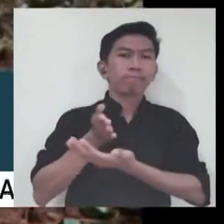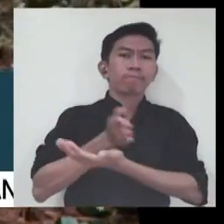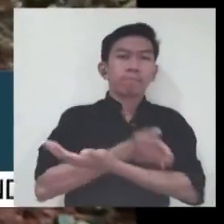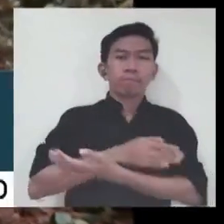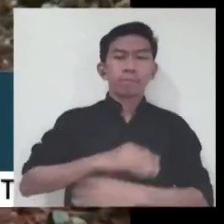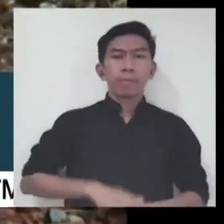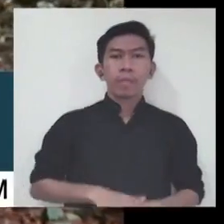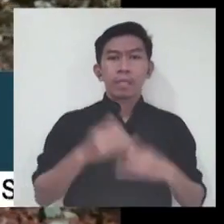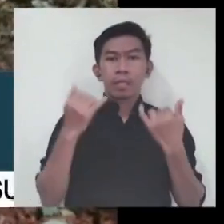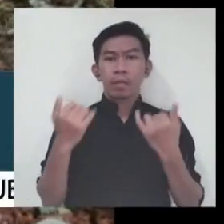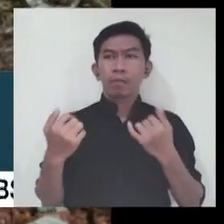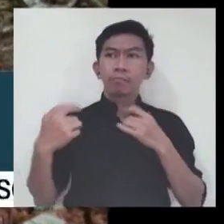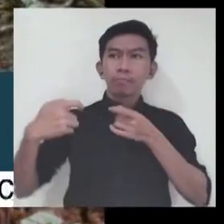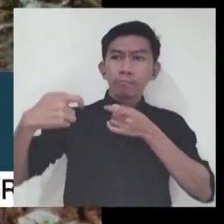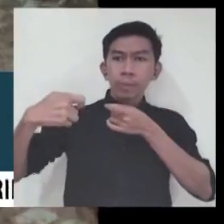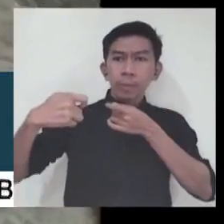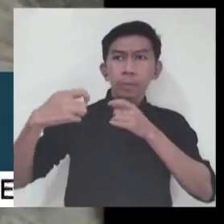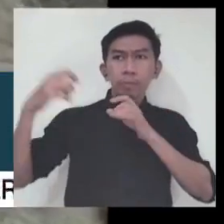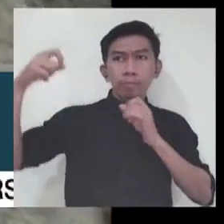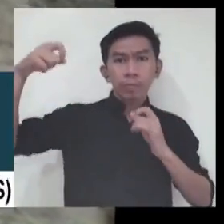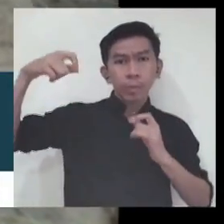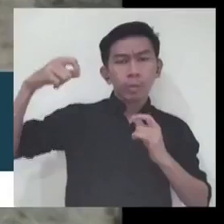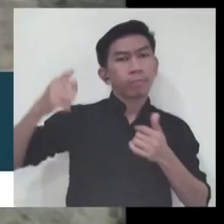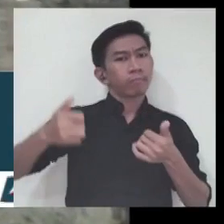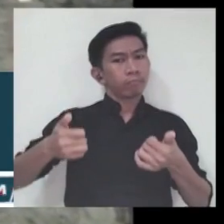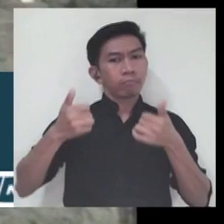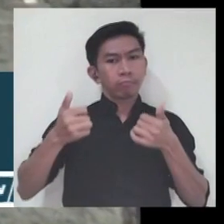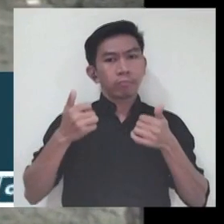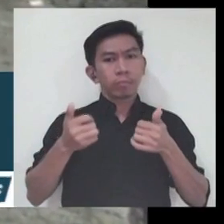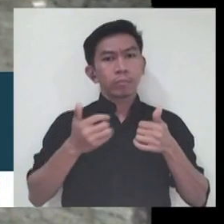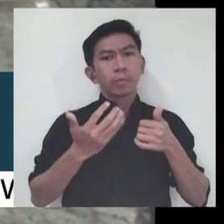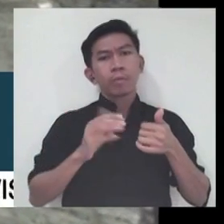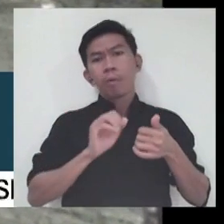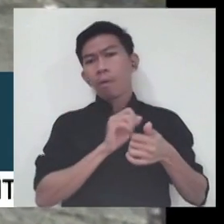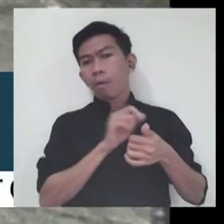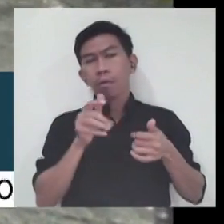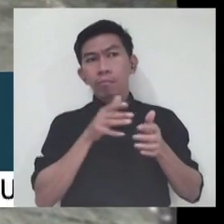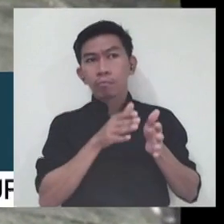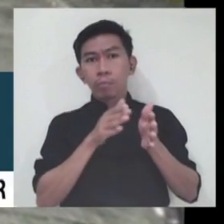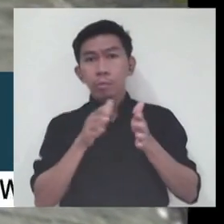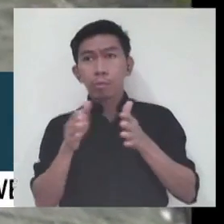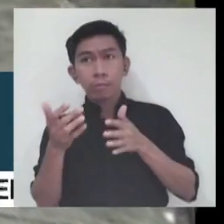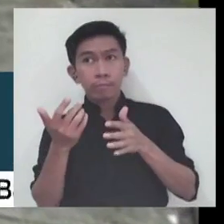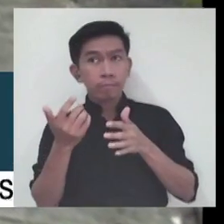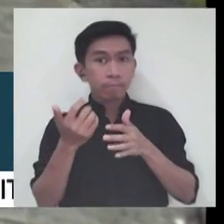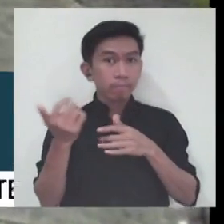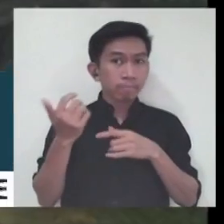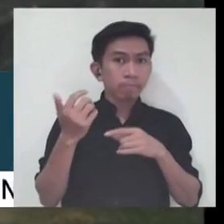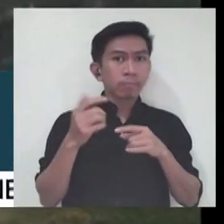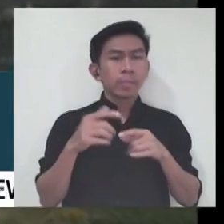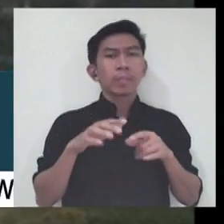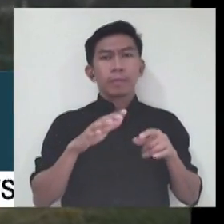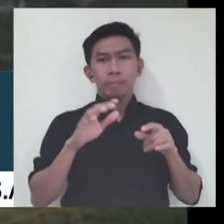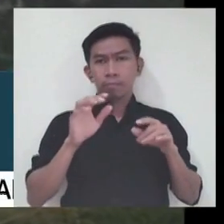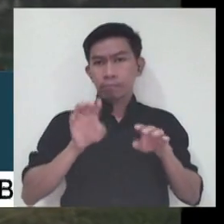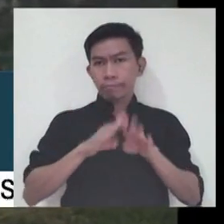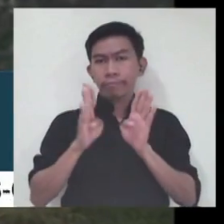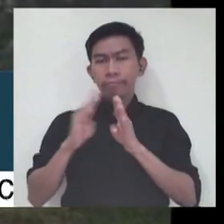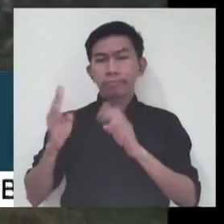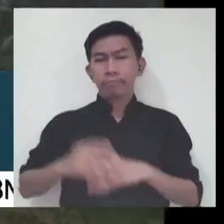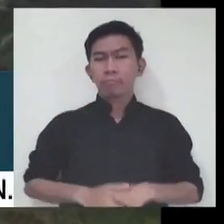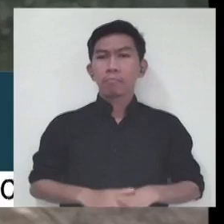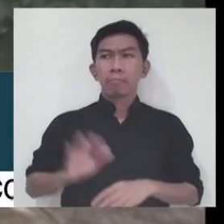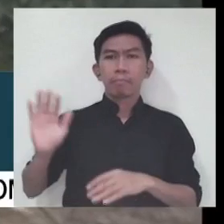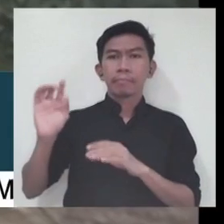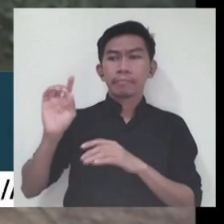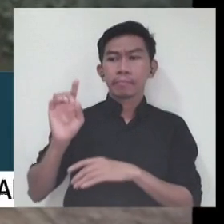stable. All major roads and bridges are also passable, according to the Provincial Disaster Risk Reduction and Management Council.